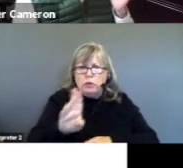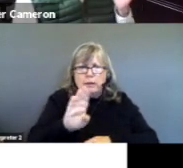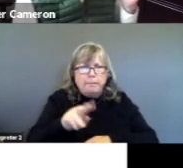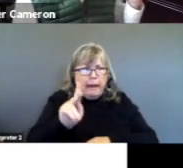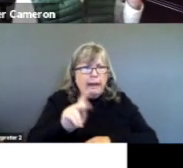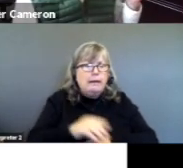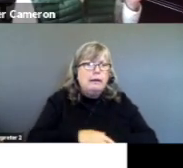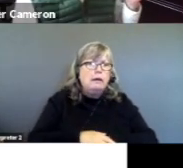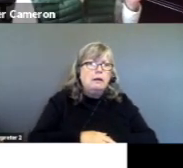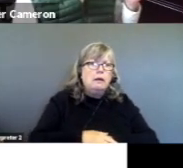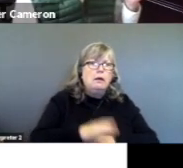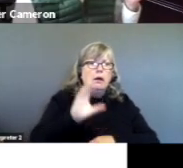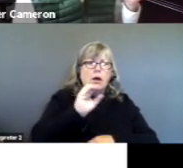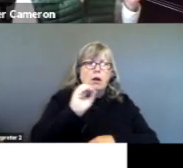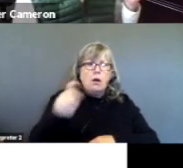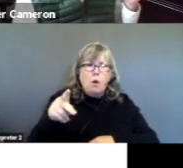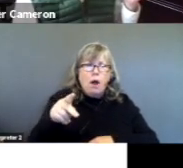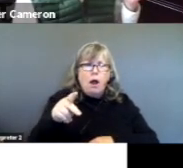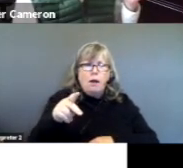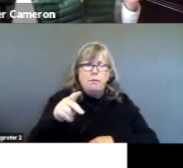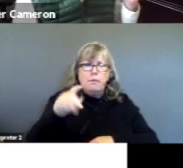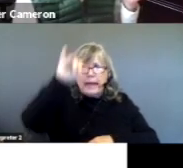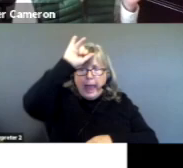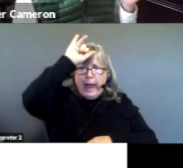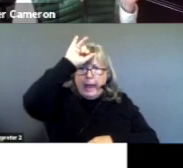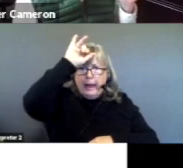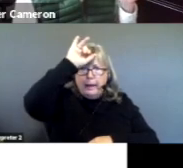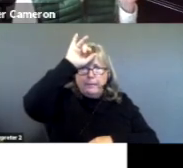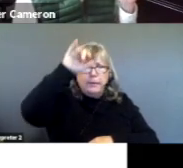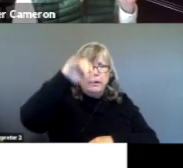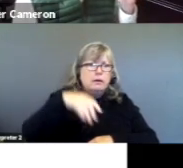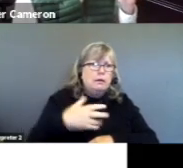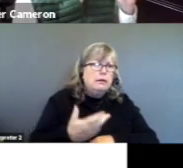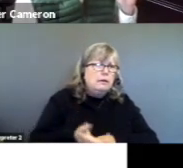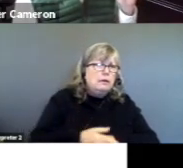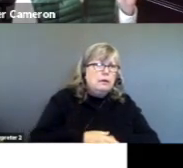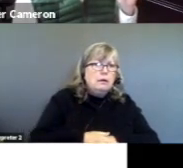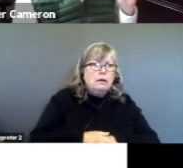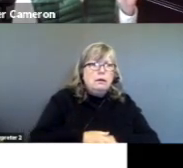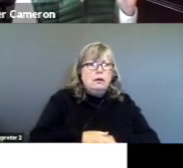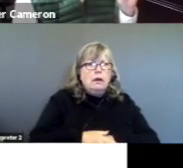co-op cabs in Toronto, or bought chocolate from La Siembra.